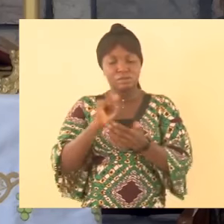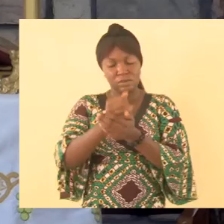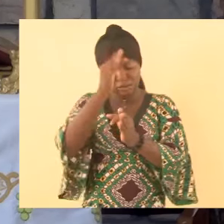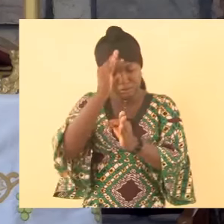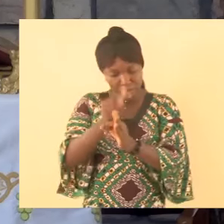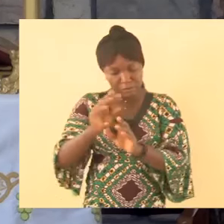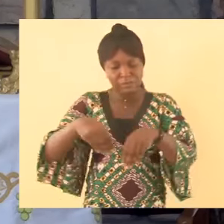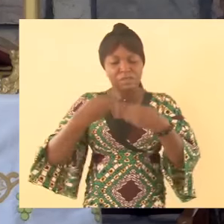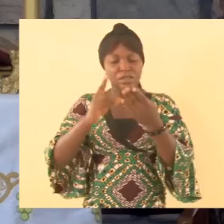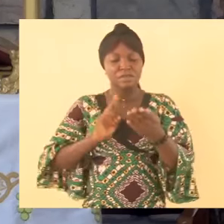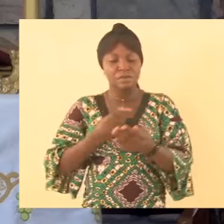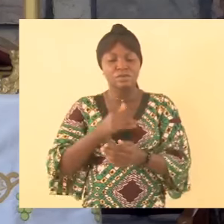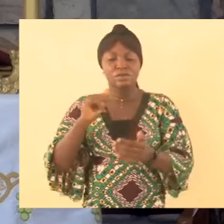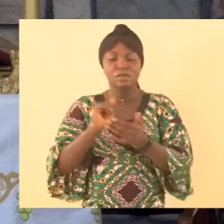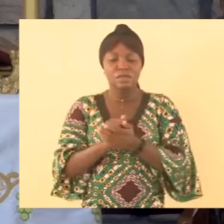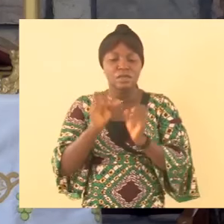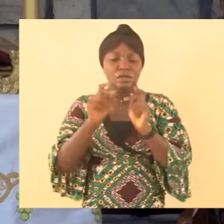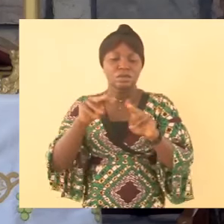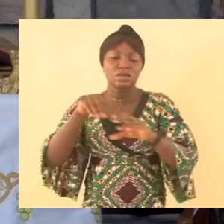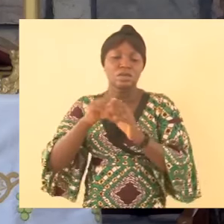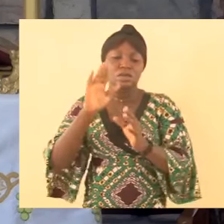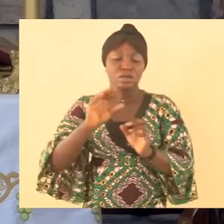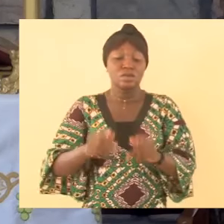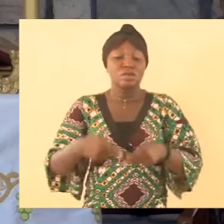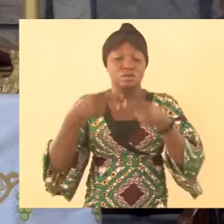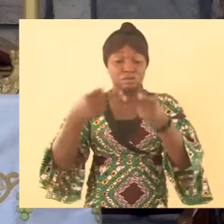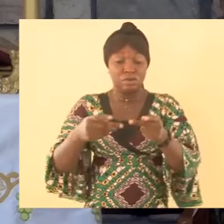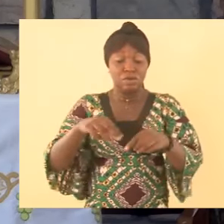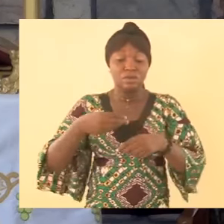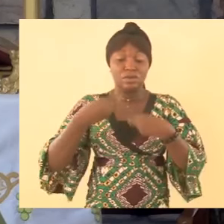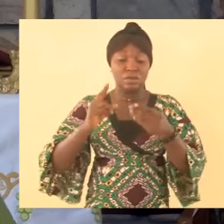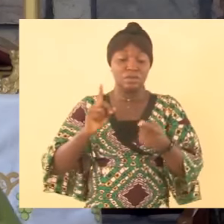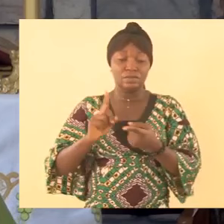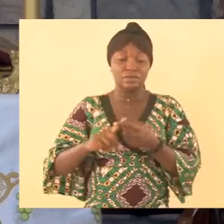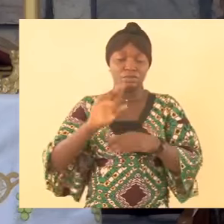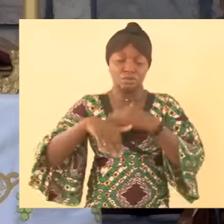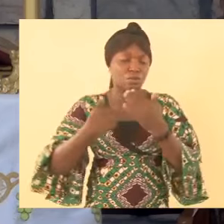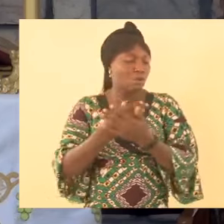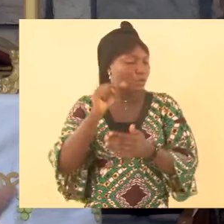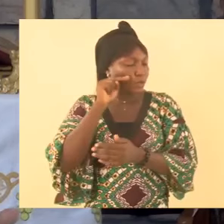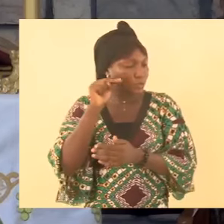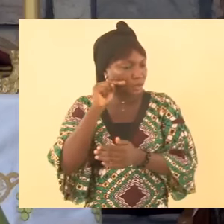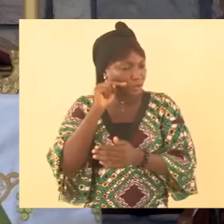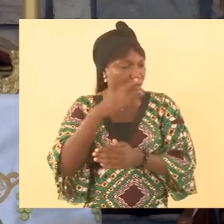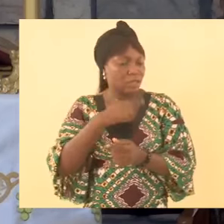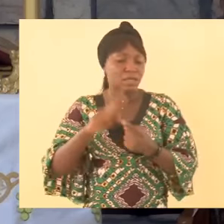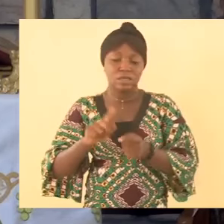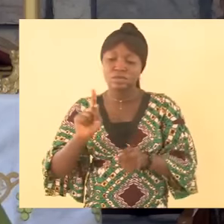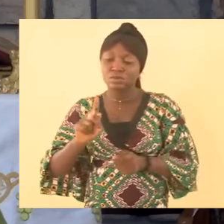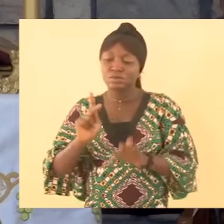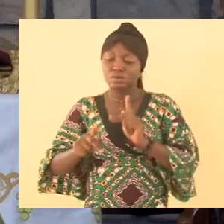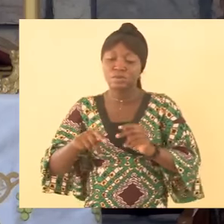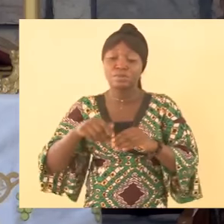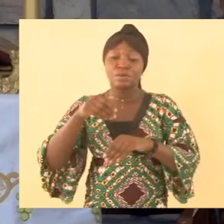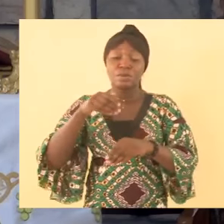us some of that faith. Give us some of that confidence in your providence. Give to all Nigerians and to